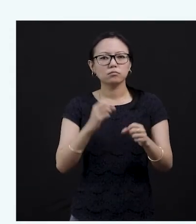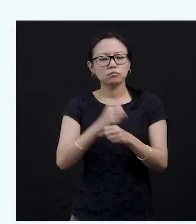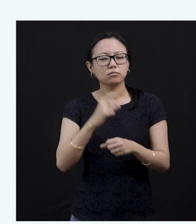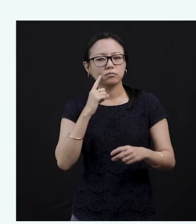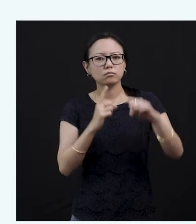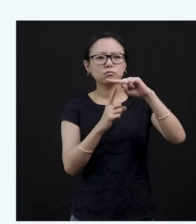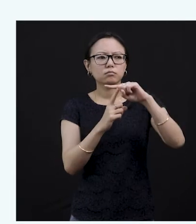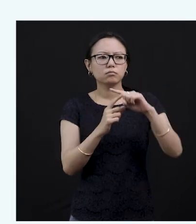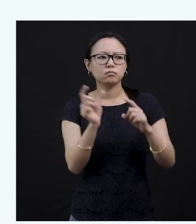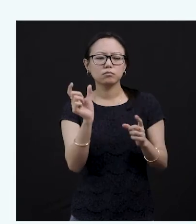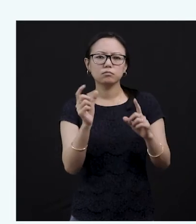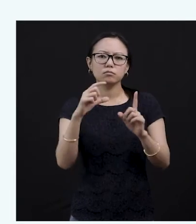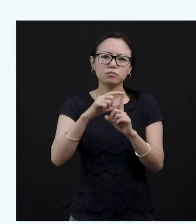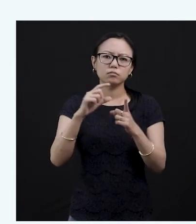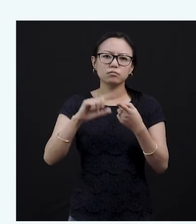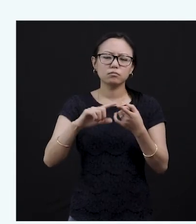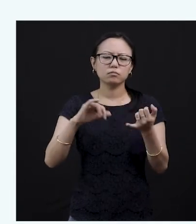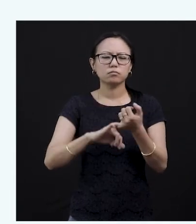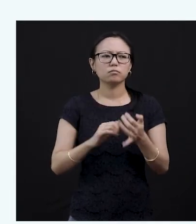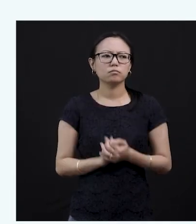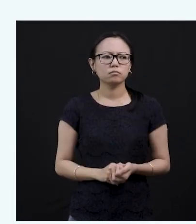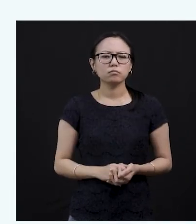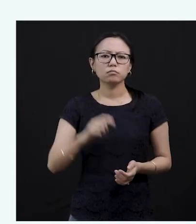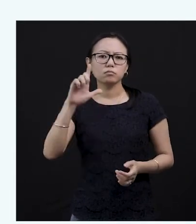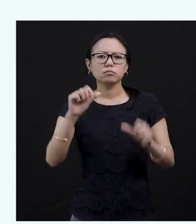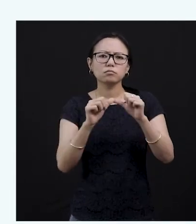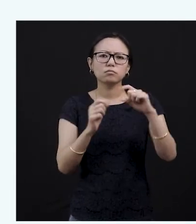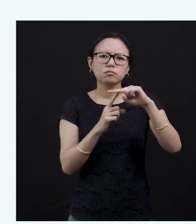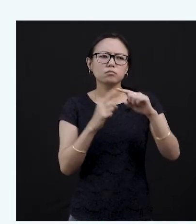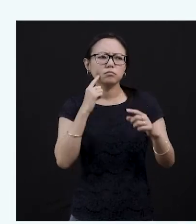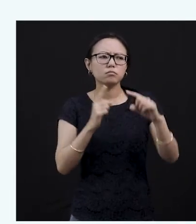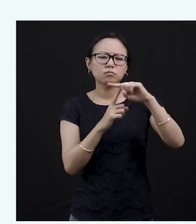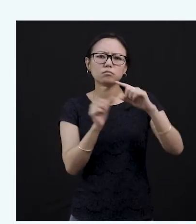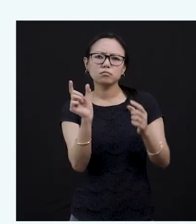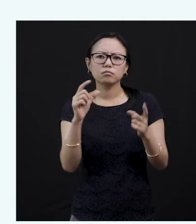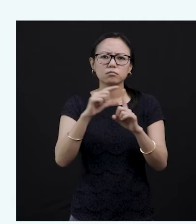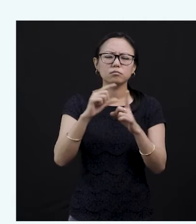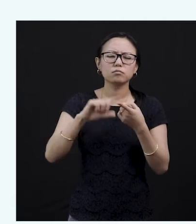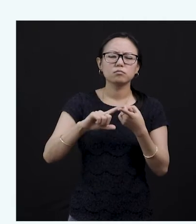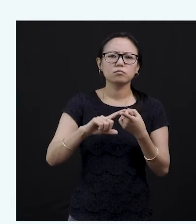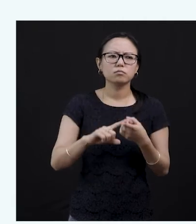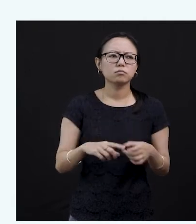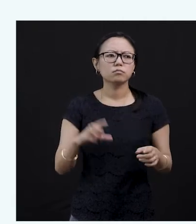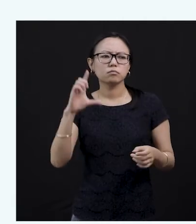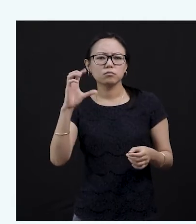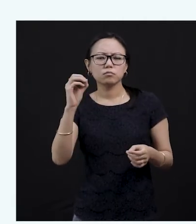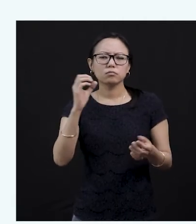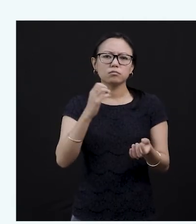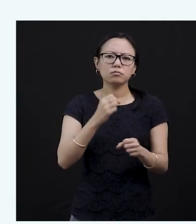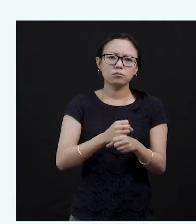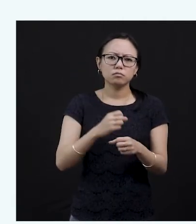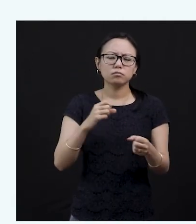lines, okay? But if you don't listen carefully, you will be very confused because though they are lines, they